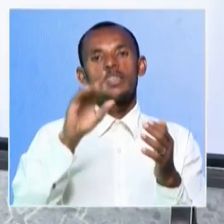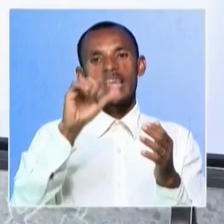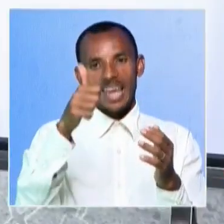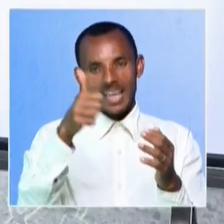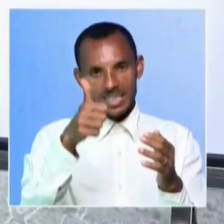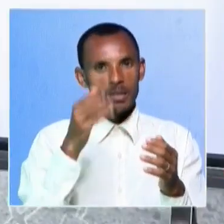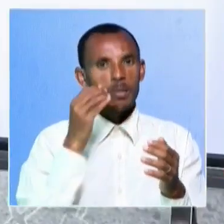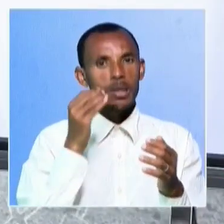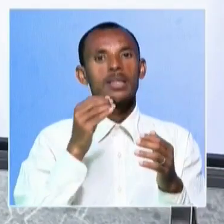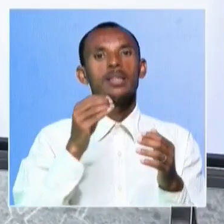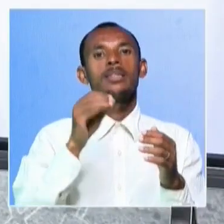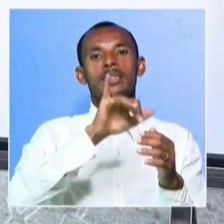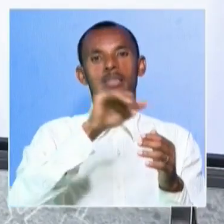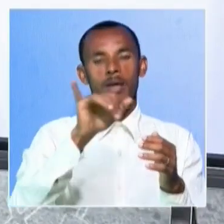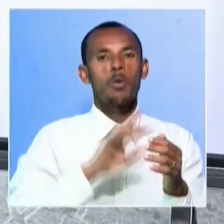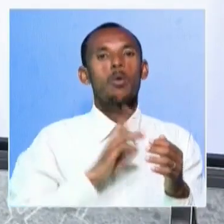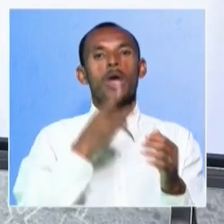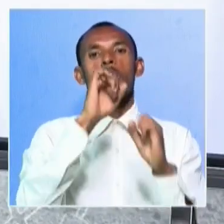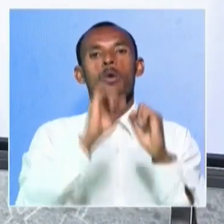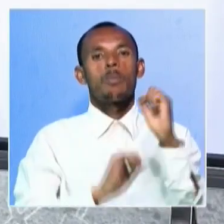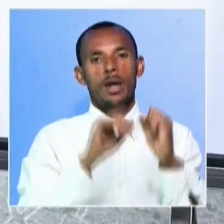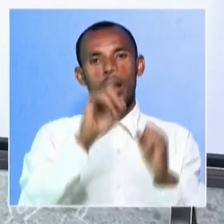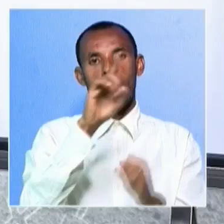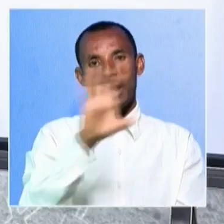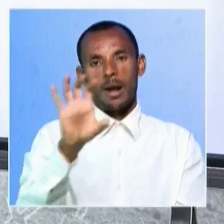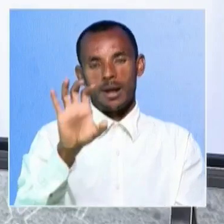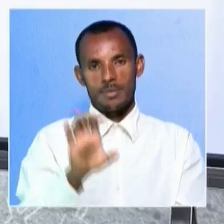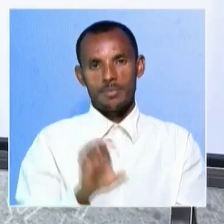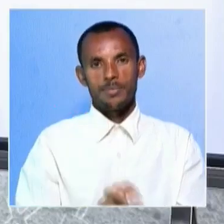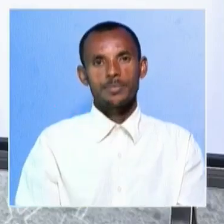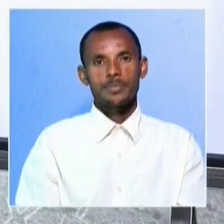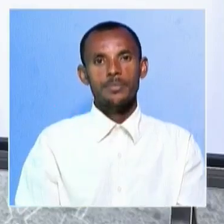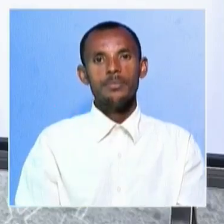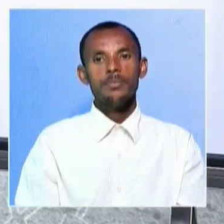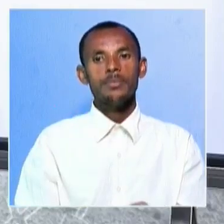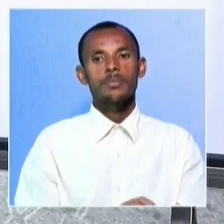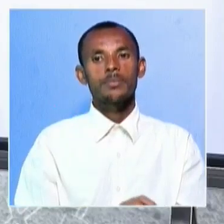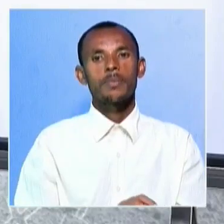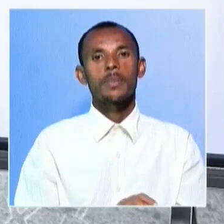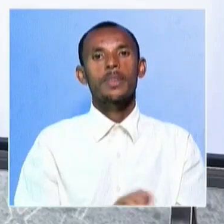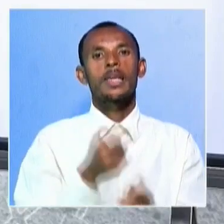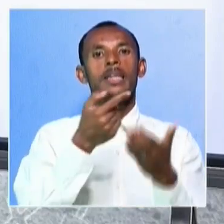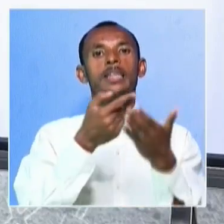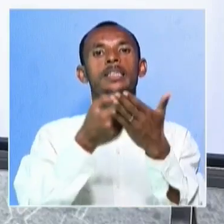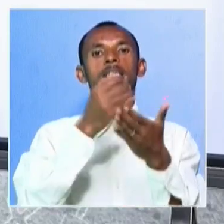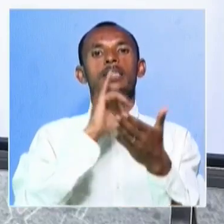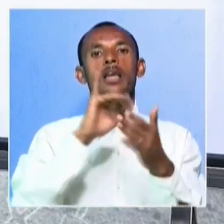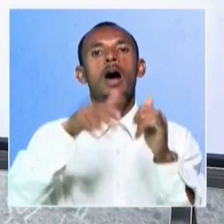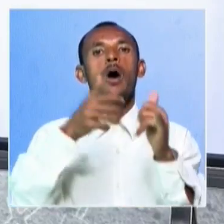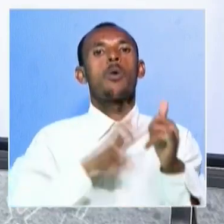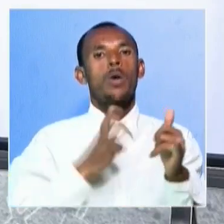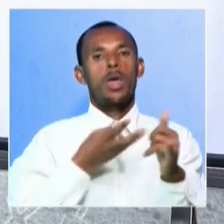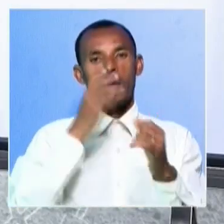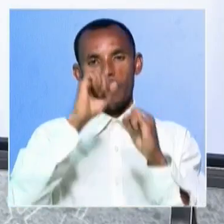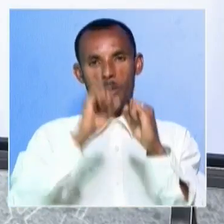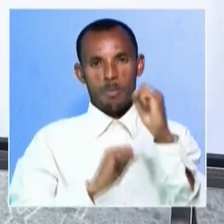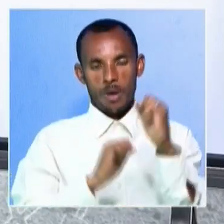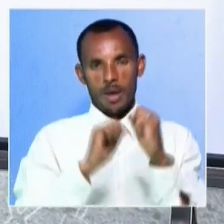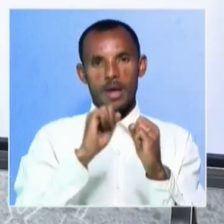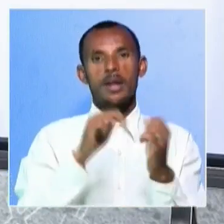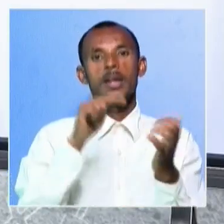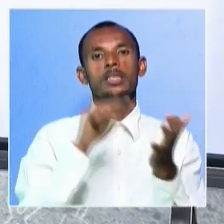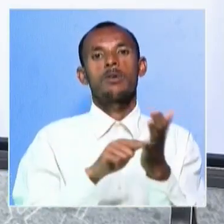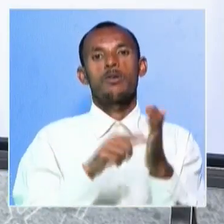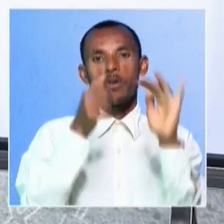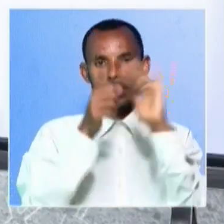again, we compare the hundreds digit, right? So this is how we compare decimals. For